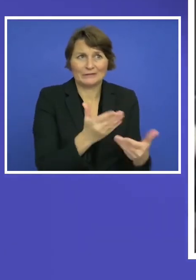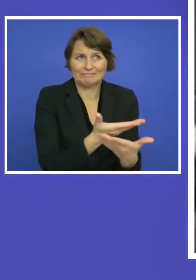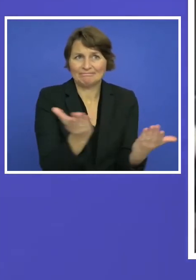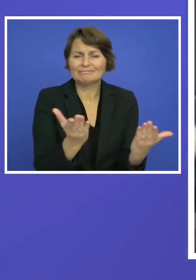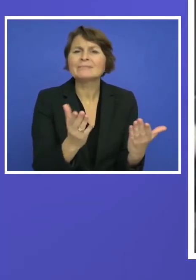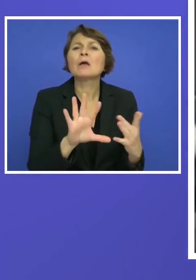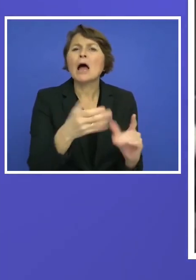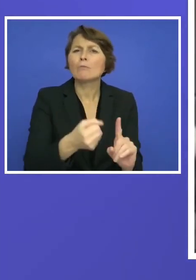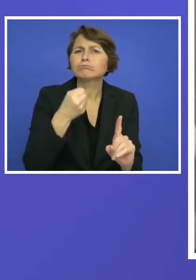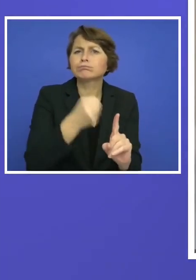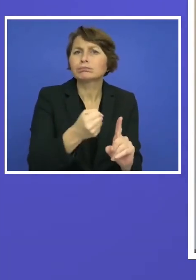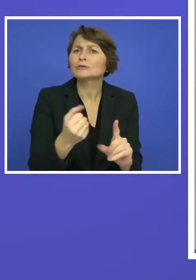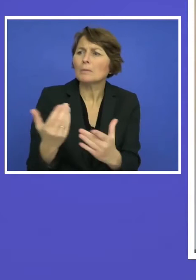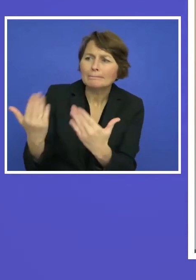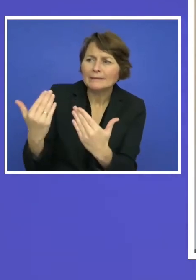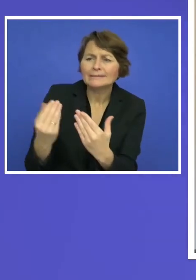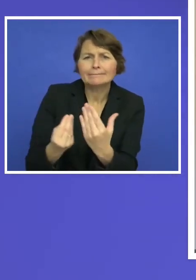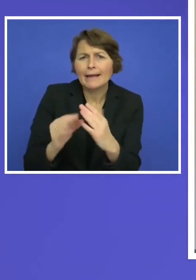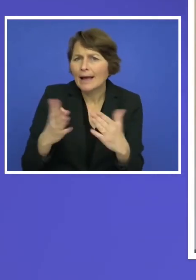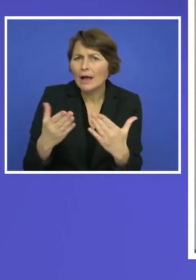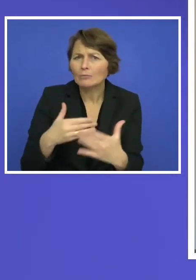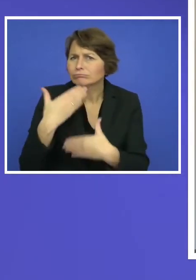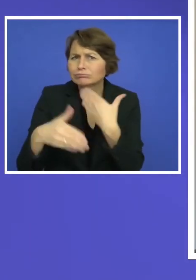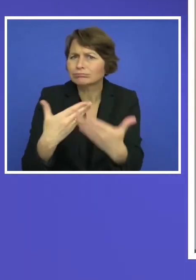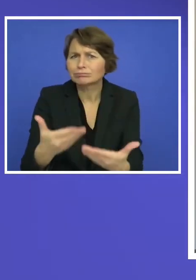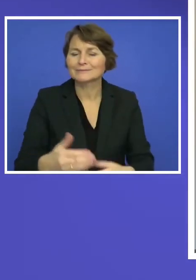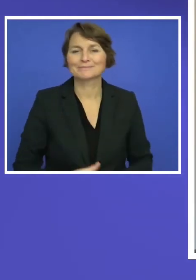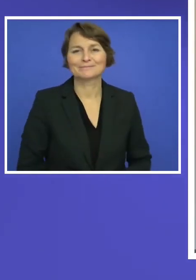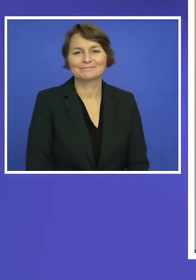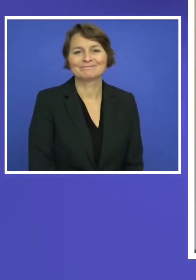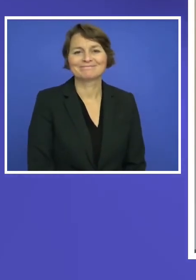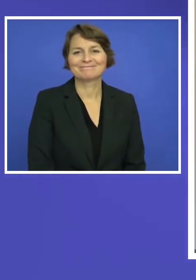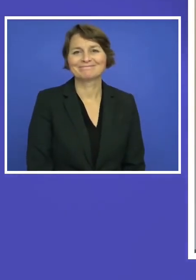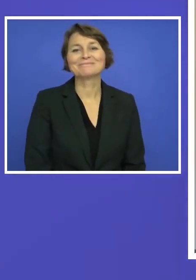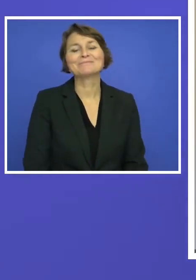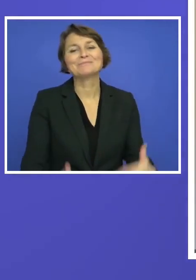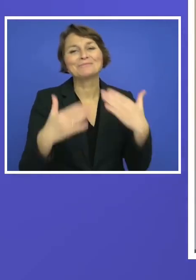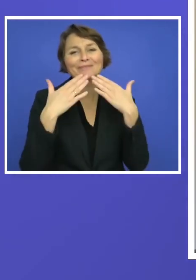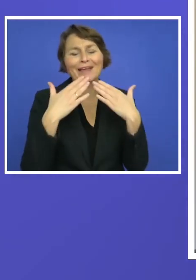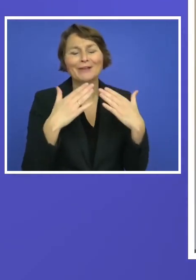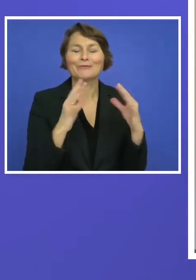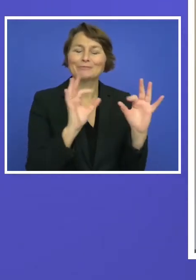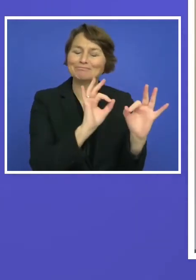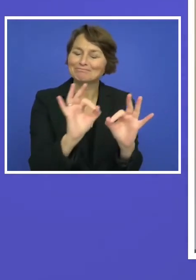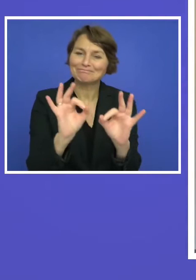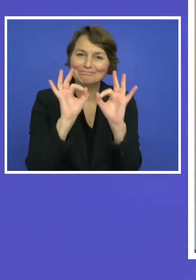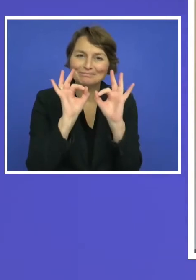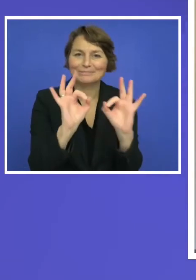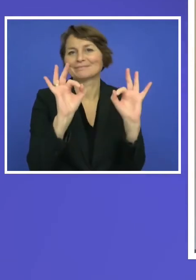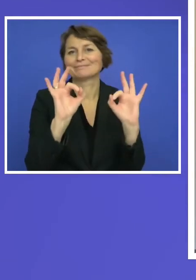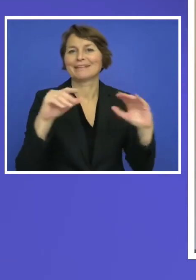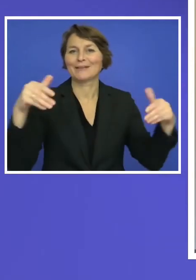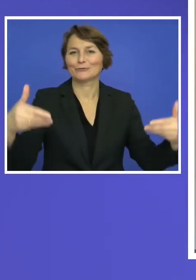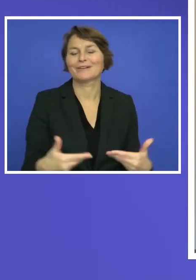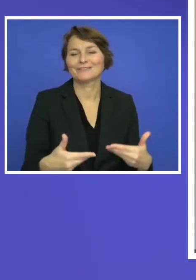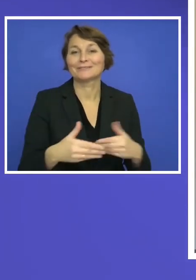seeing. Super. Thank you very much for your nice introduction. I would like also to thank the UfM